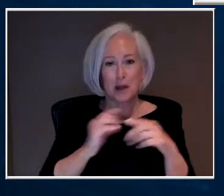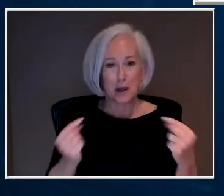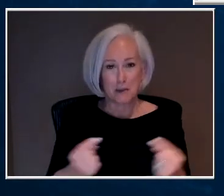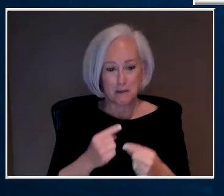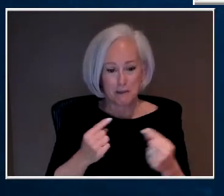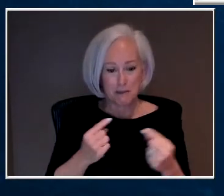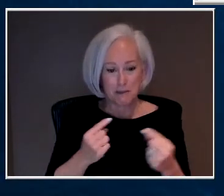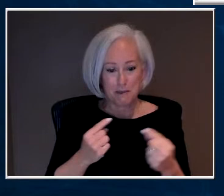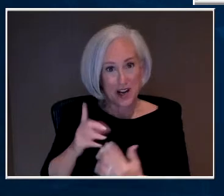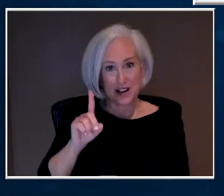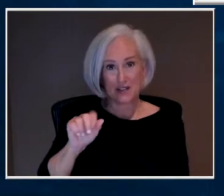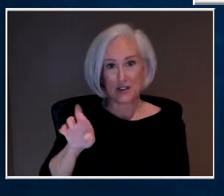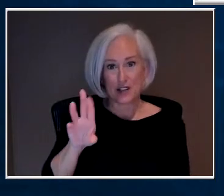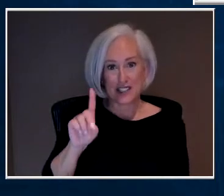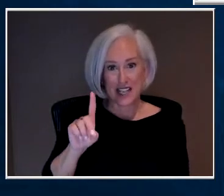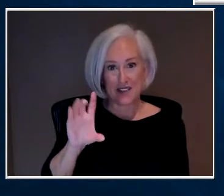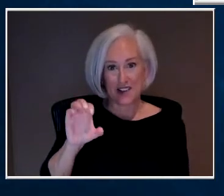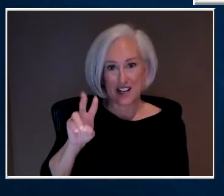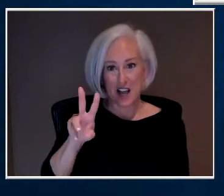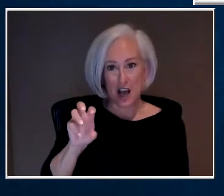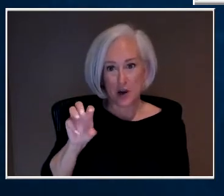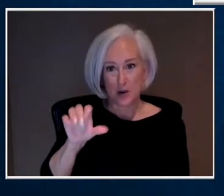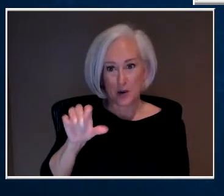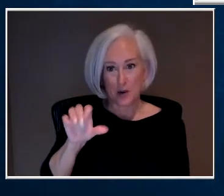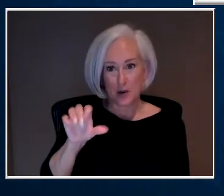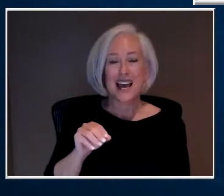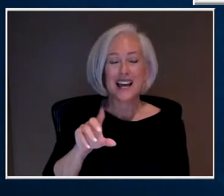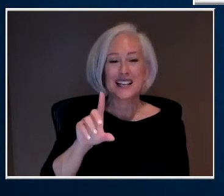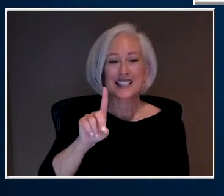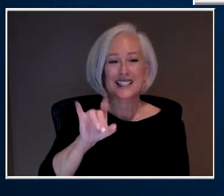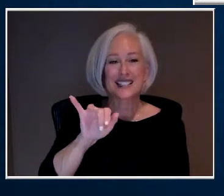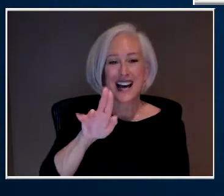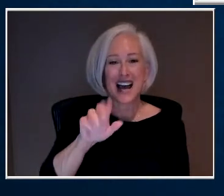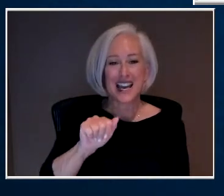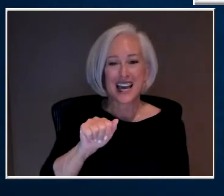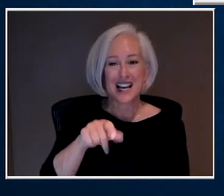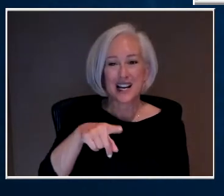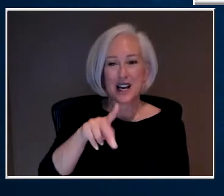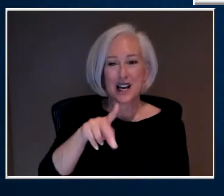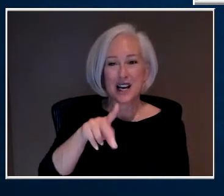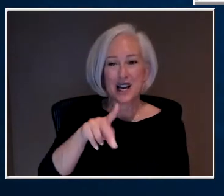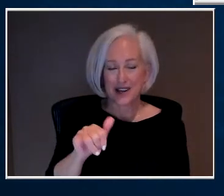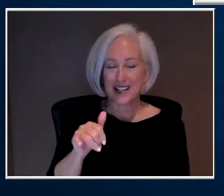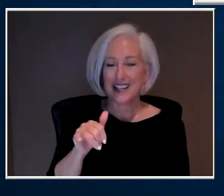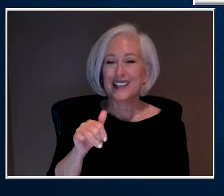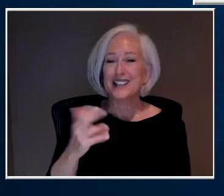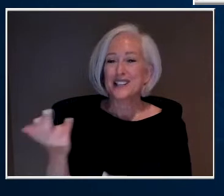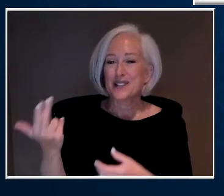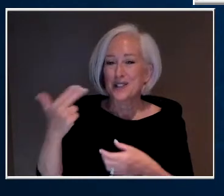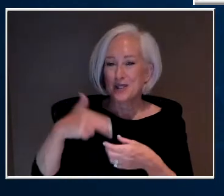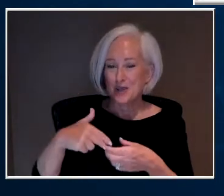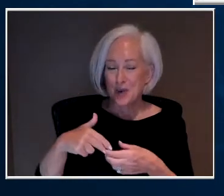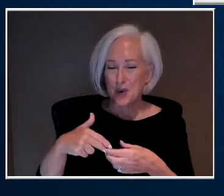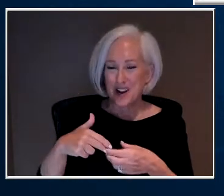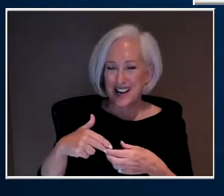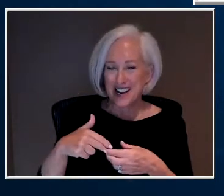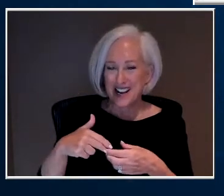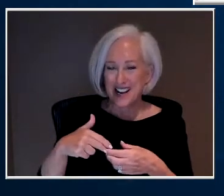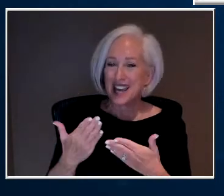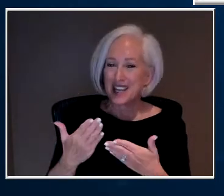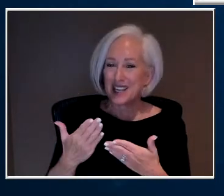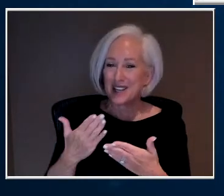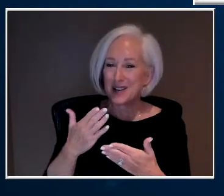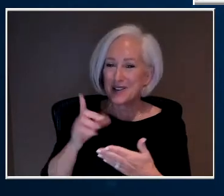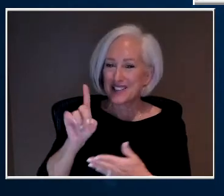going to get him. And we have Diana Prouty joining us remotely. Thank you for being here, Diana. We appreciate you taking the time to